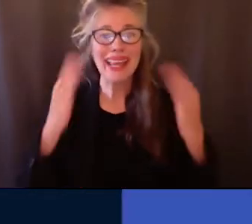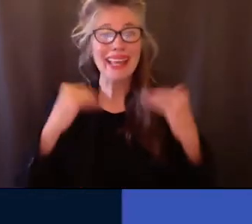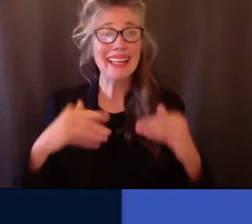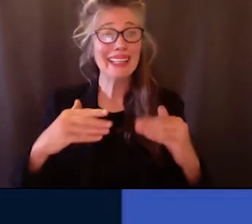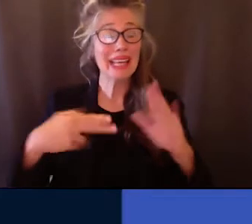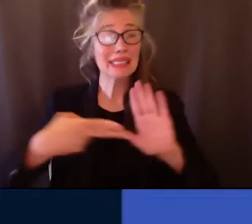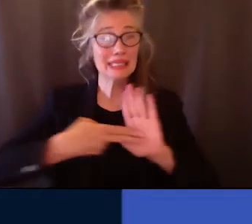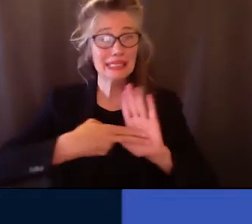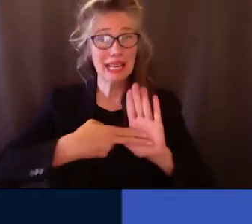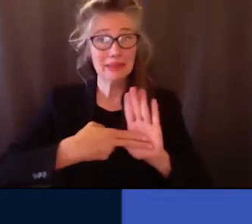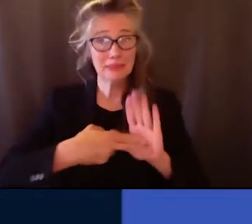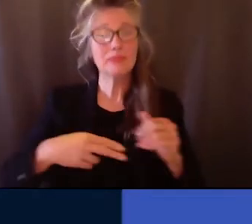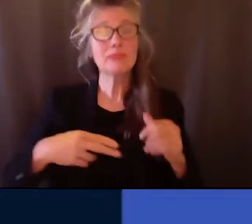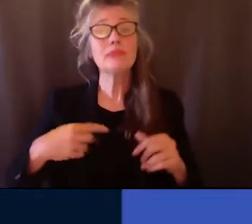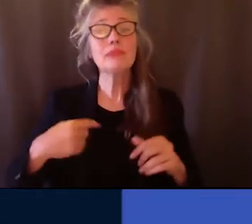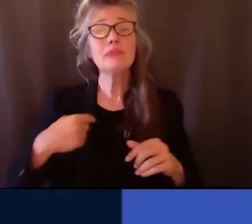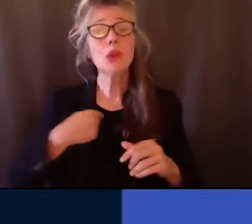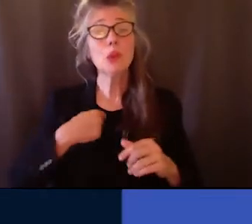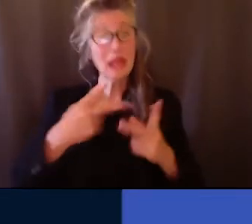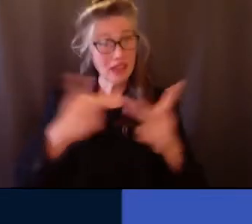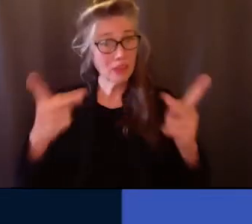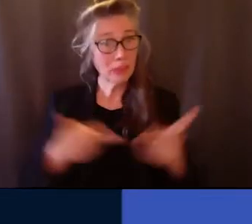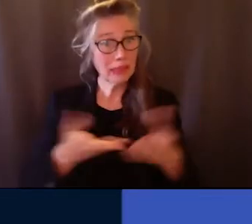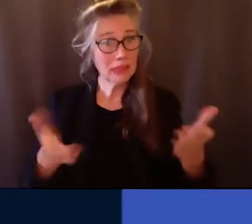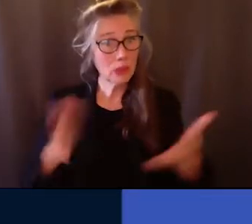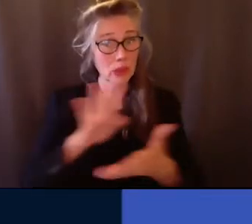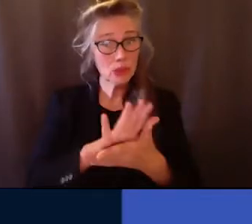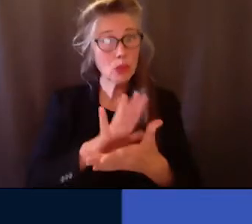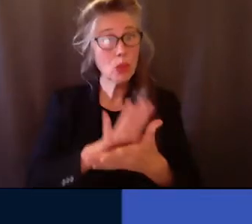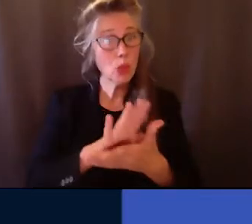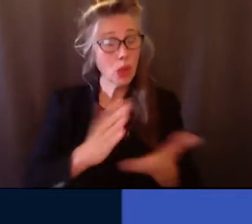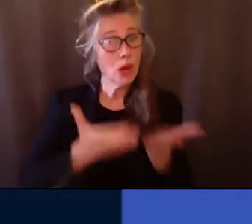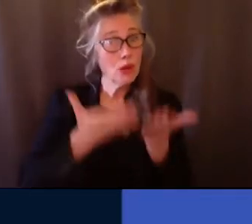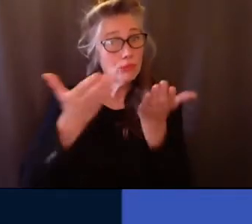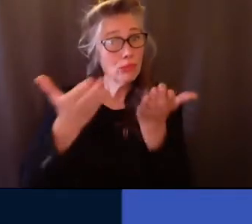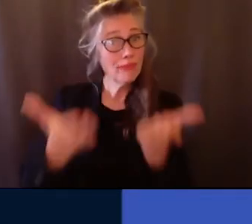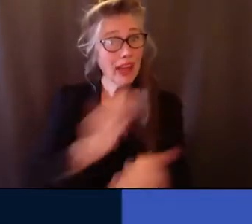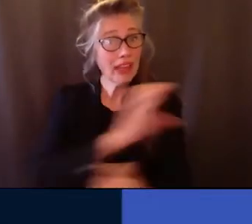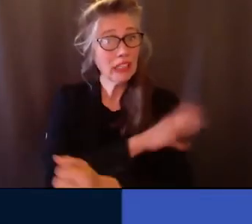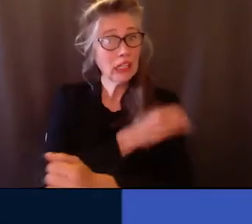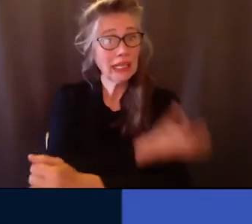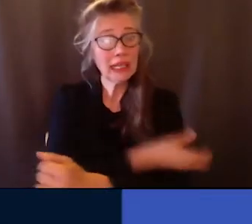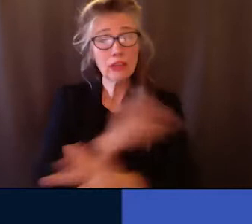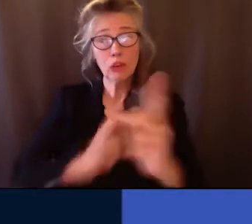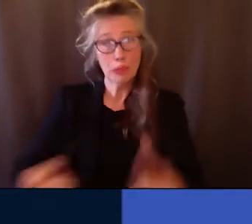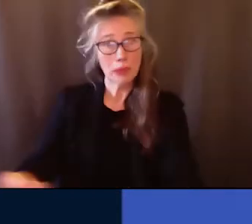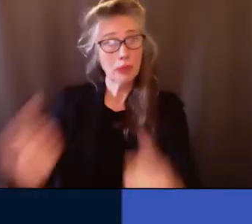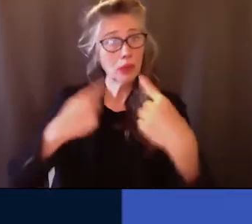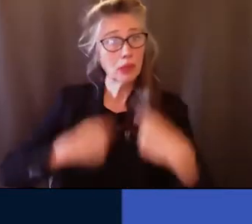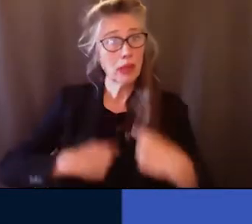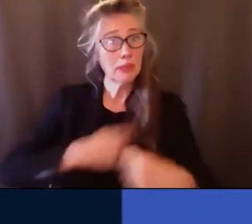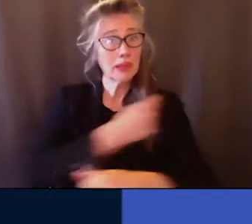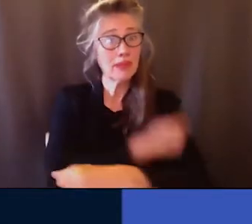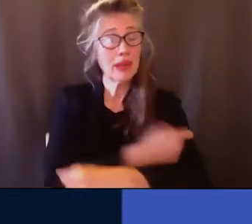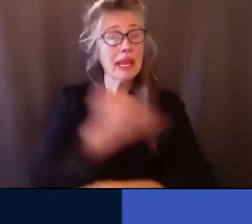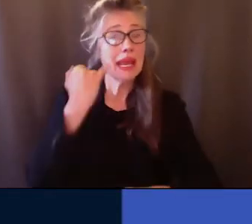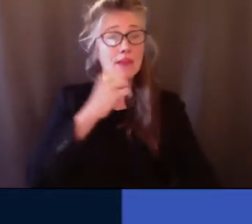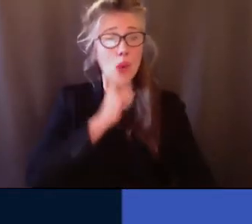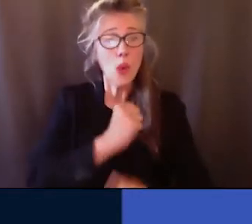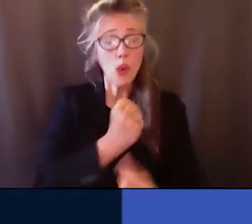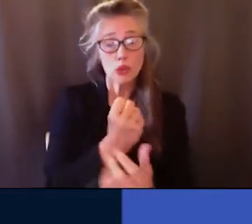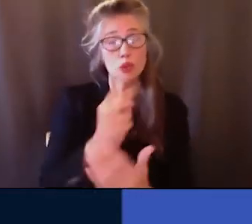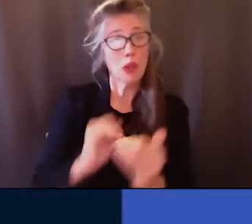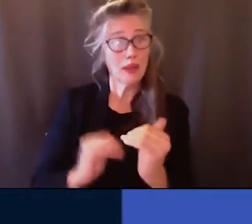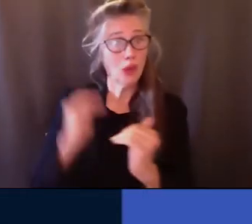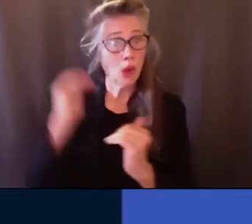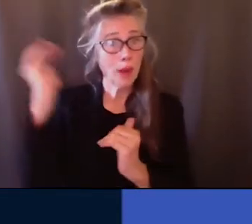We continue to provide space at our schools for pop-up vaccination clinics for members of the community ages 12 and over. In Santa